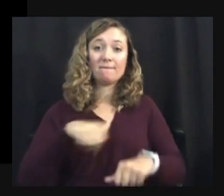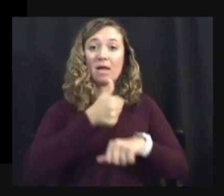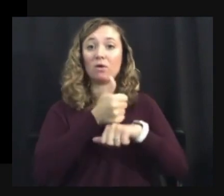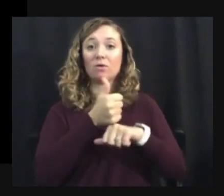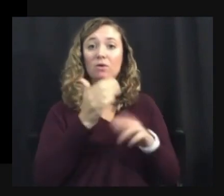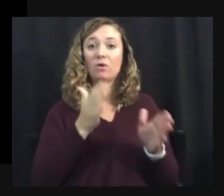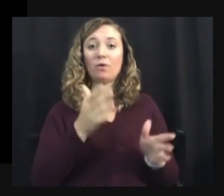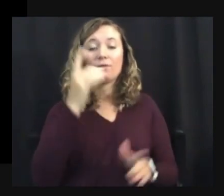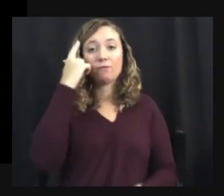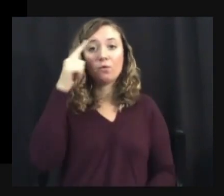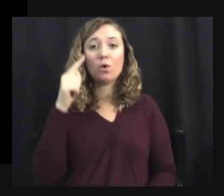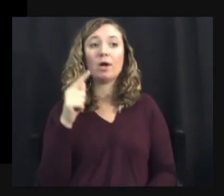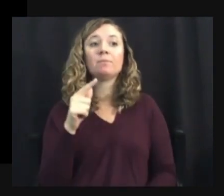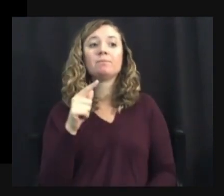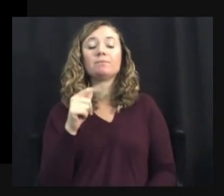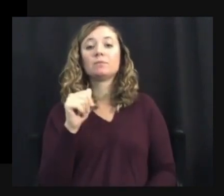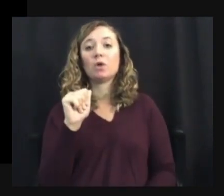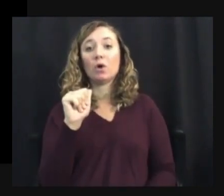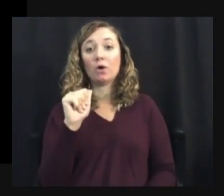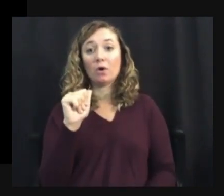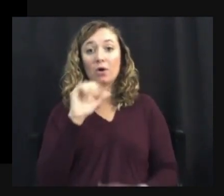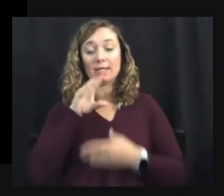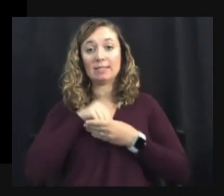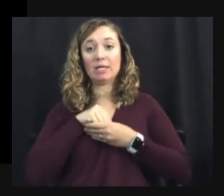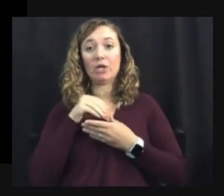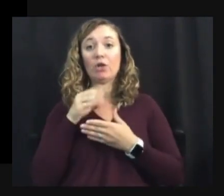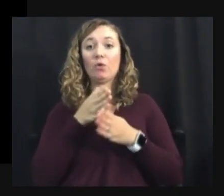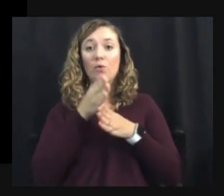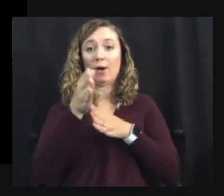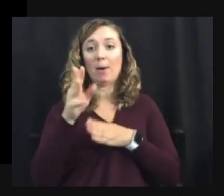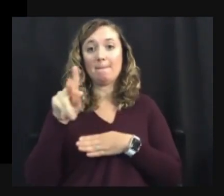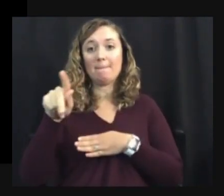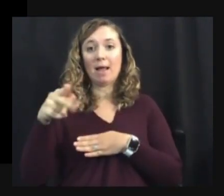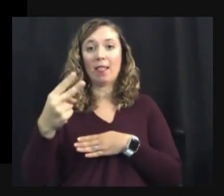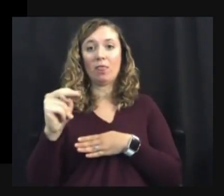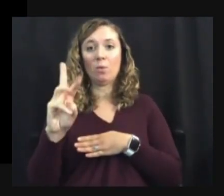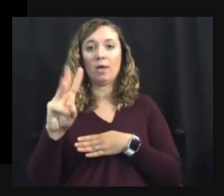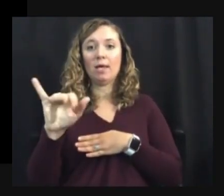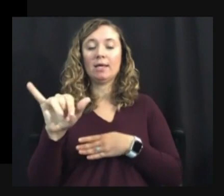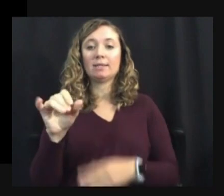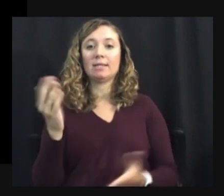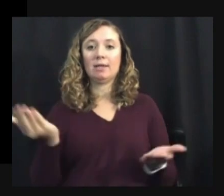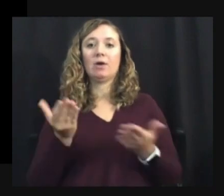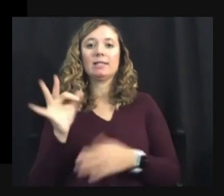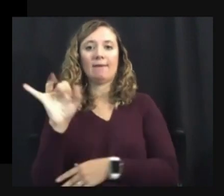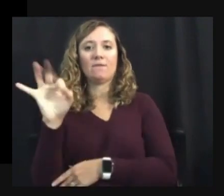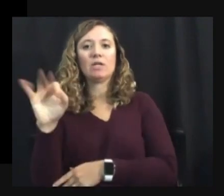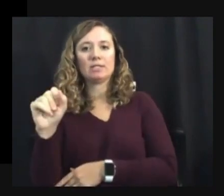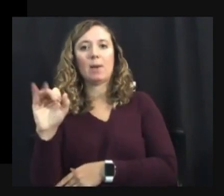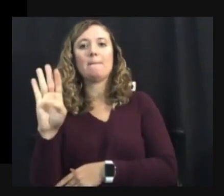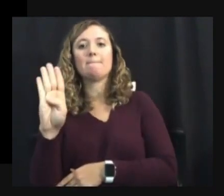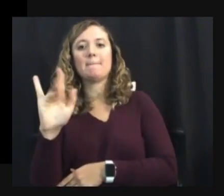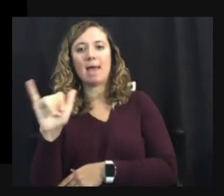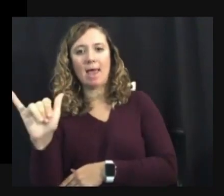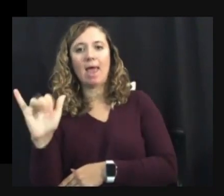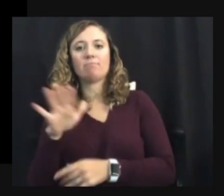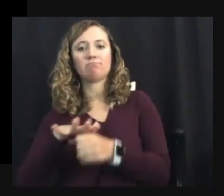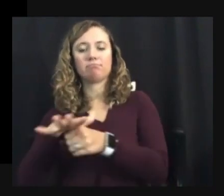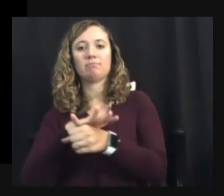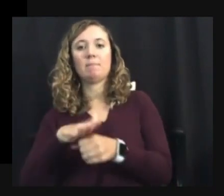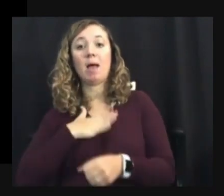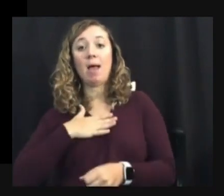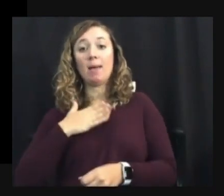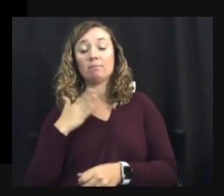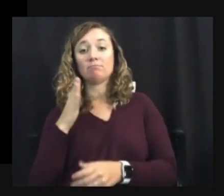Career Pathways, a nonprofit here based in San Francisco Bay Area. My background was in psychology